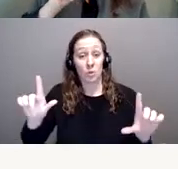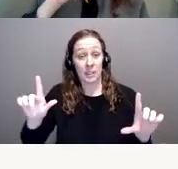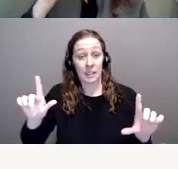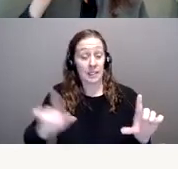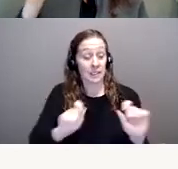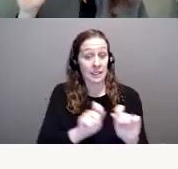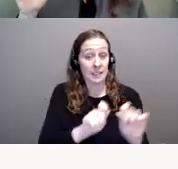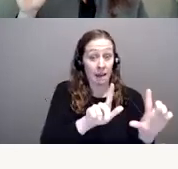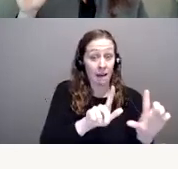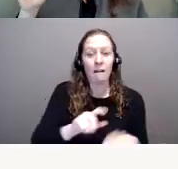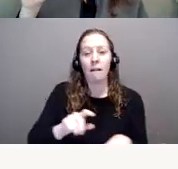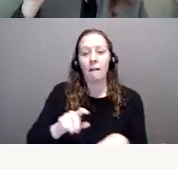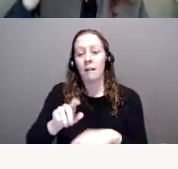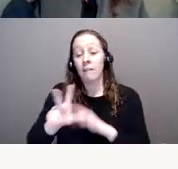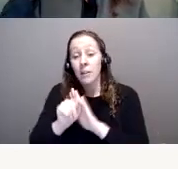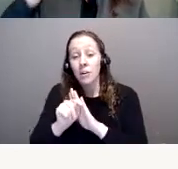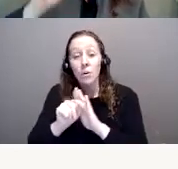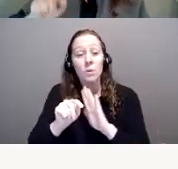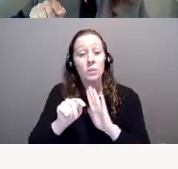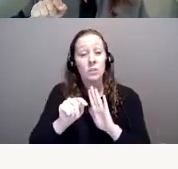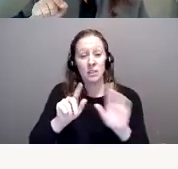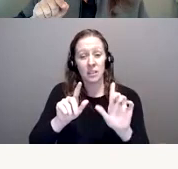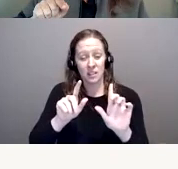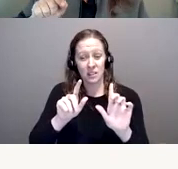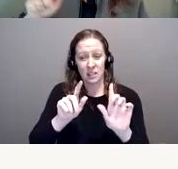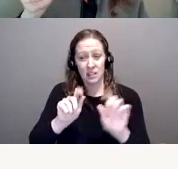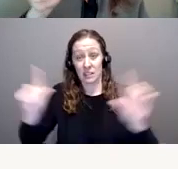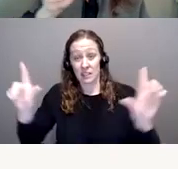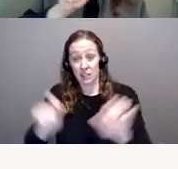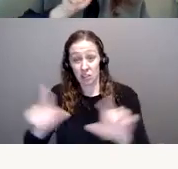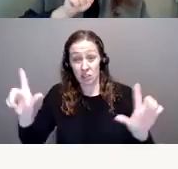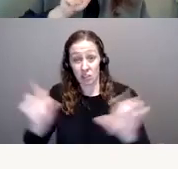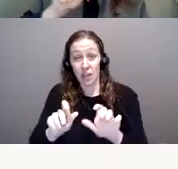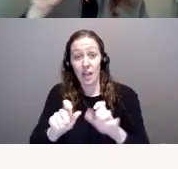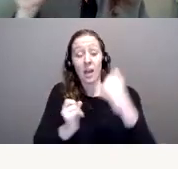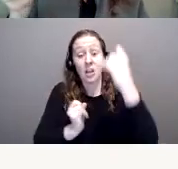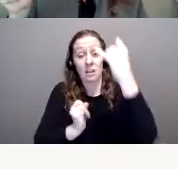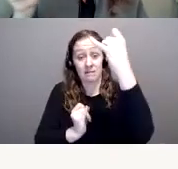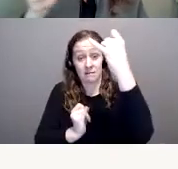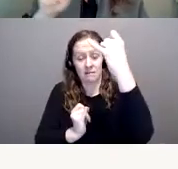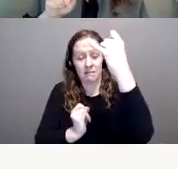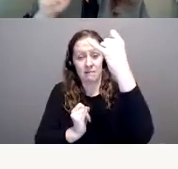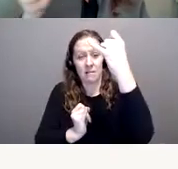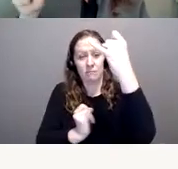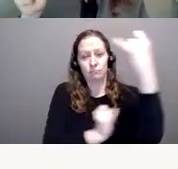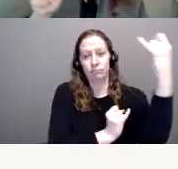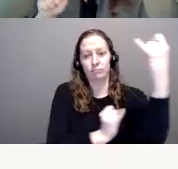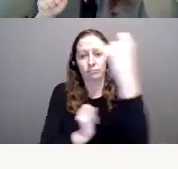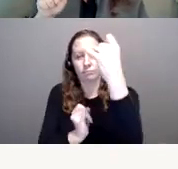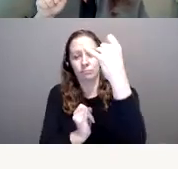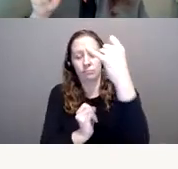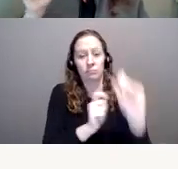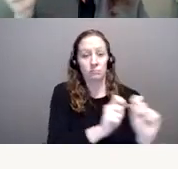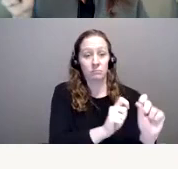you're viewing or the videos, you'll see a line in between. You can drag right or left to make